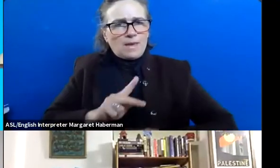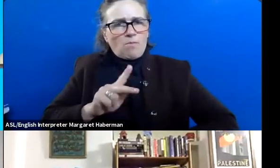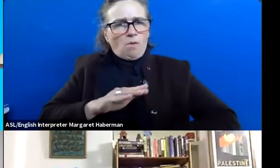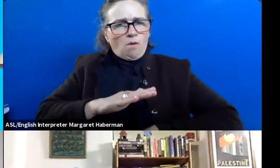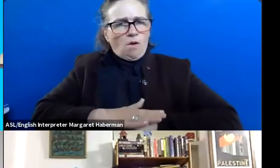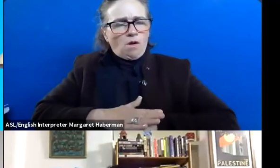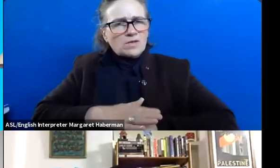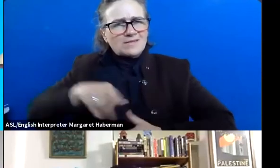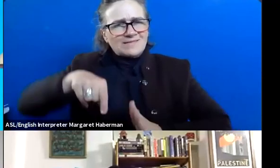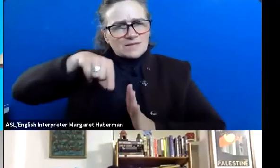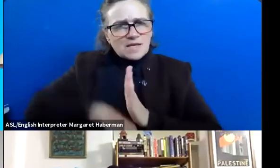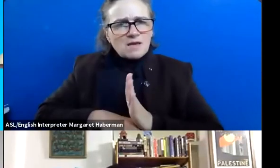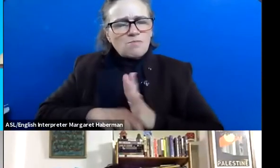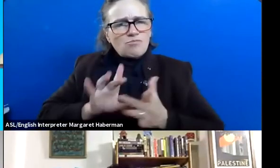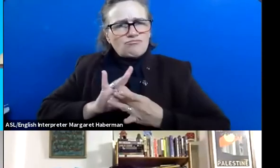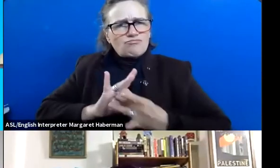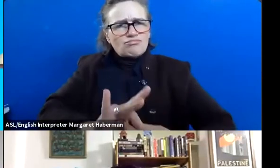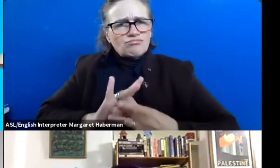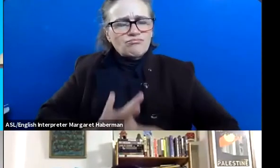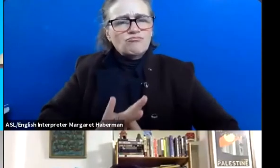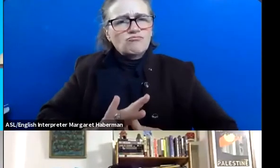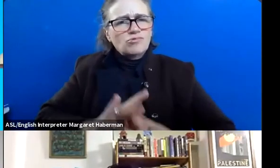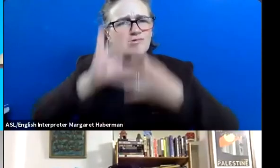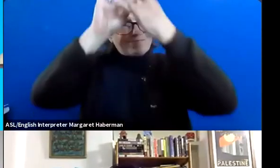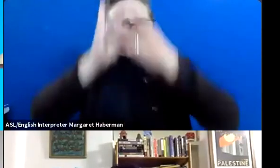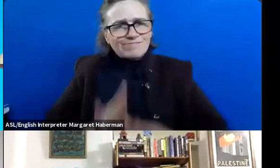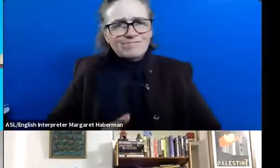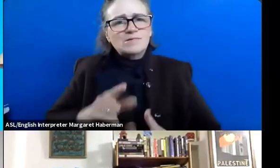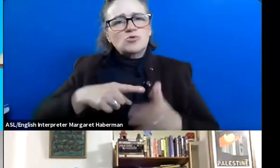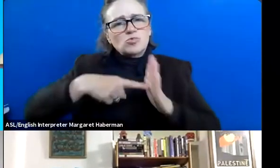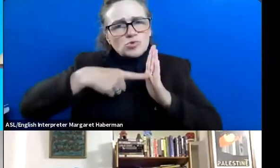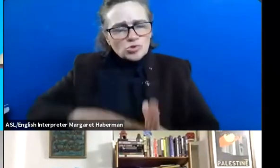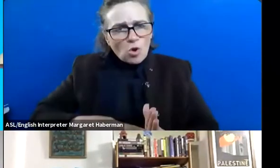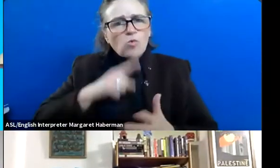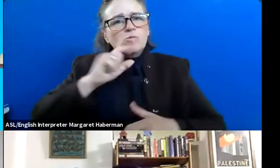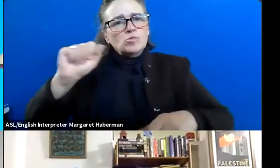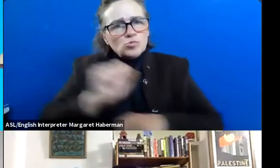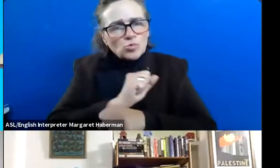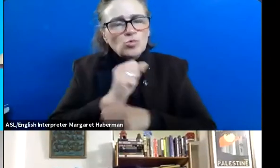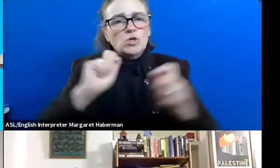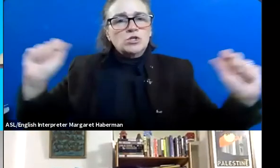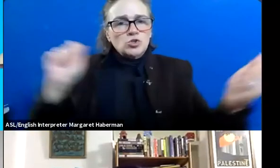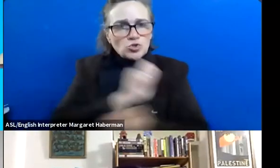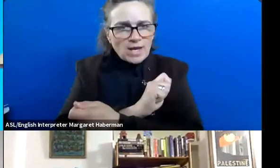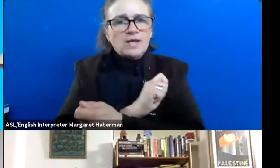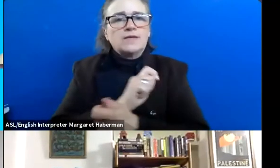kind of radical change, the kind of revolutionary change that we're talking about. And I think artists help us get